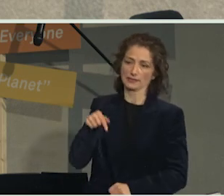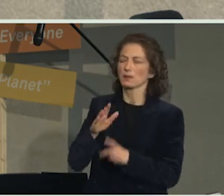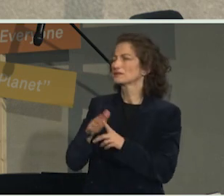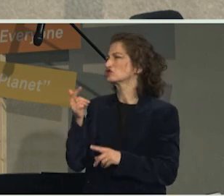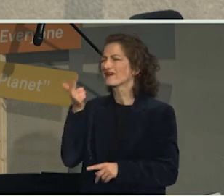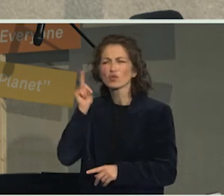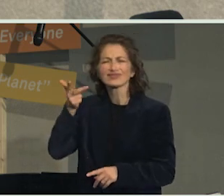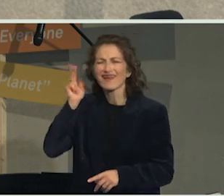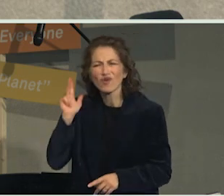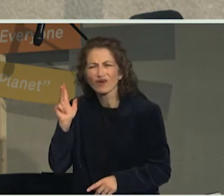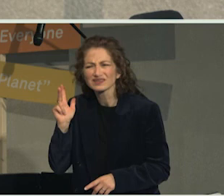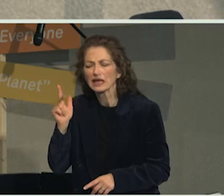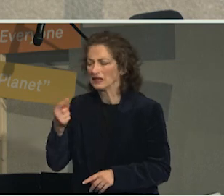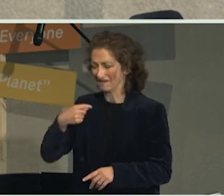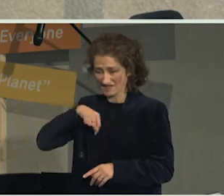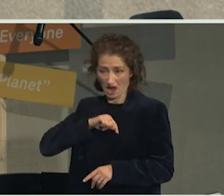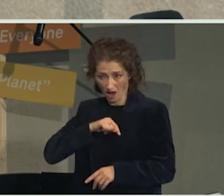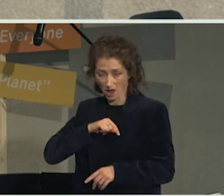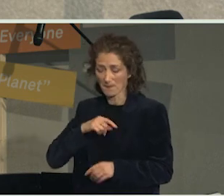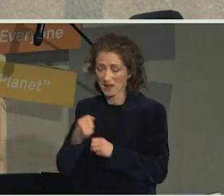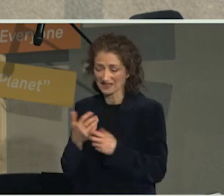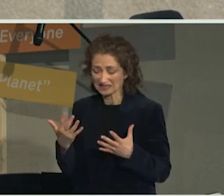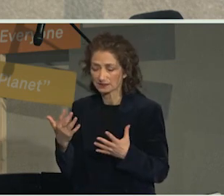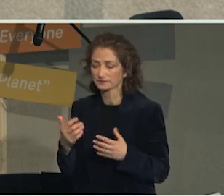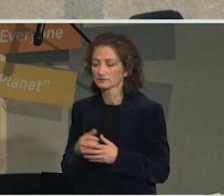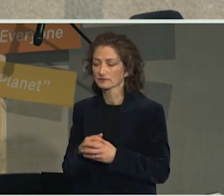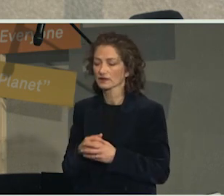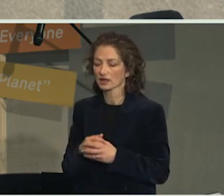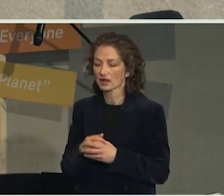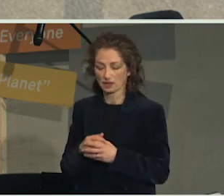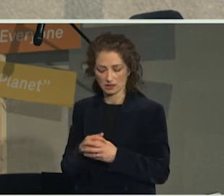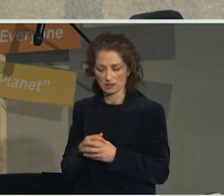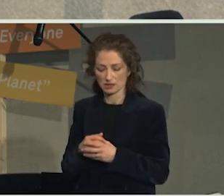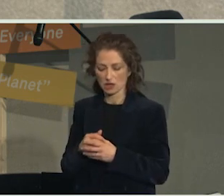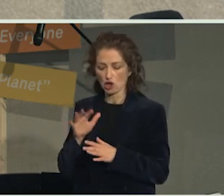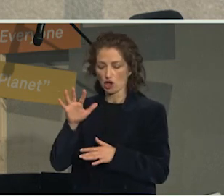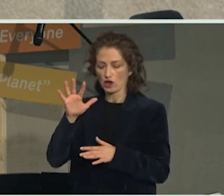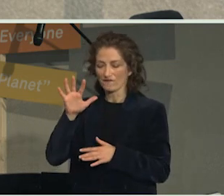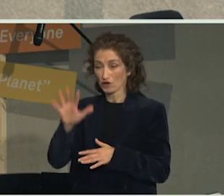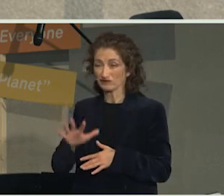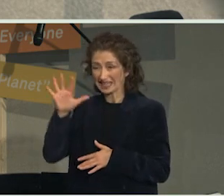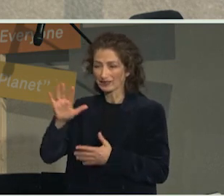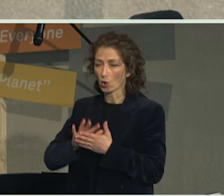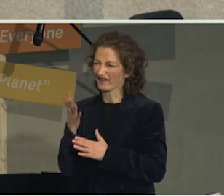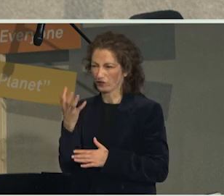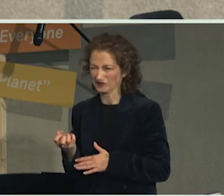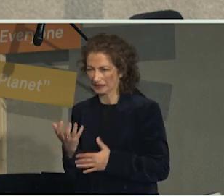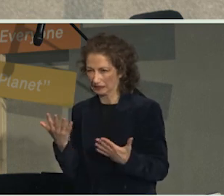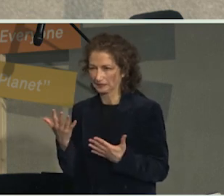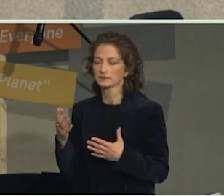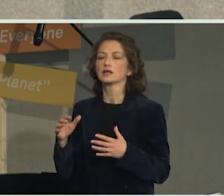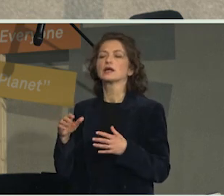ago, we did a 15th town hall across the country in which we bring women and girls of